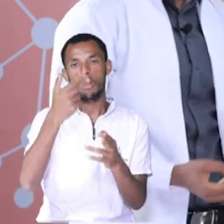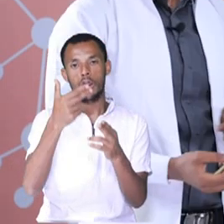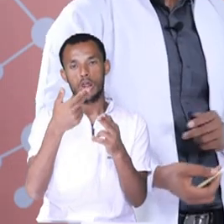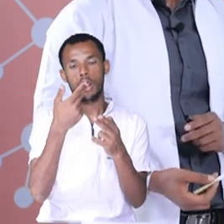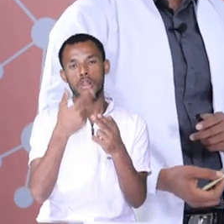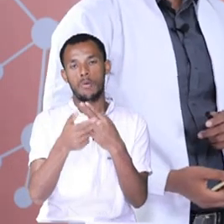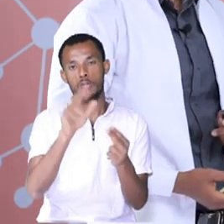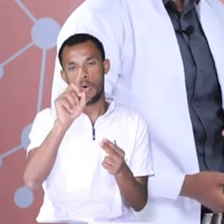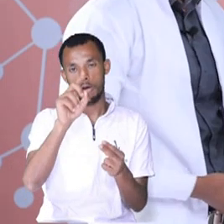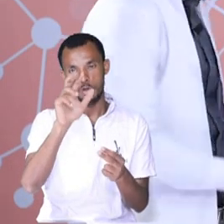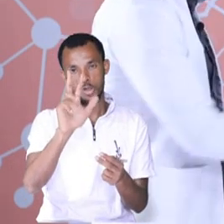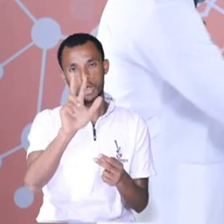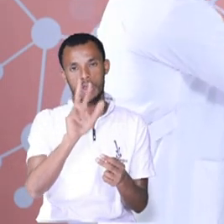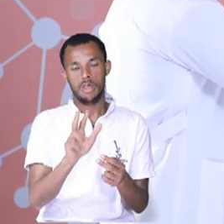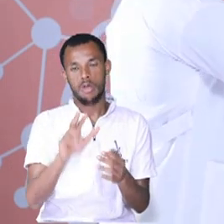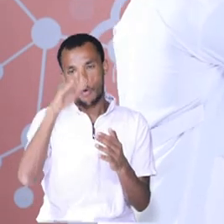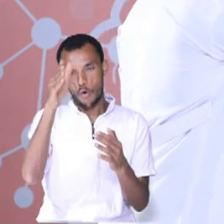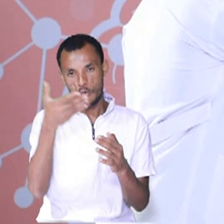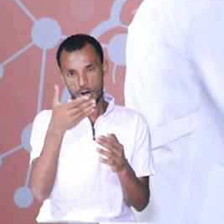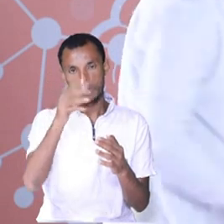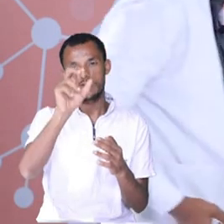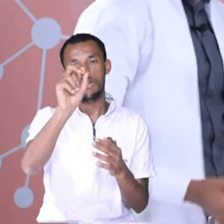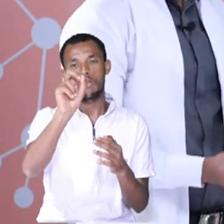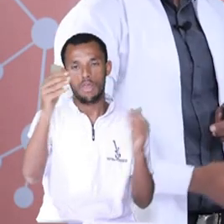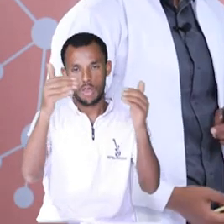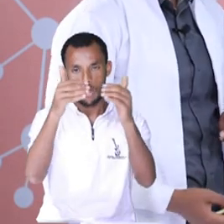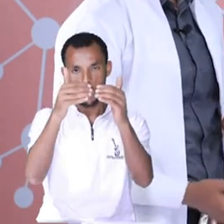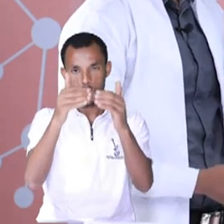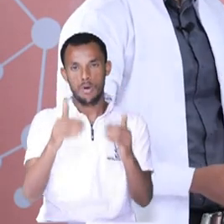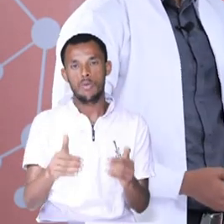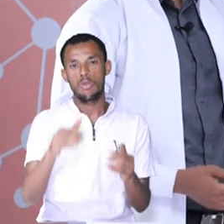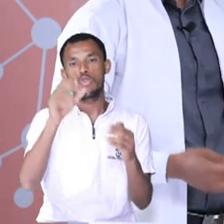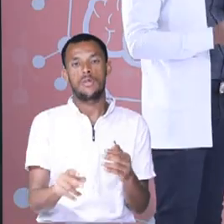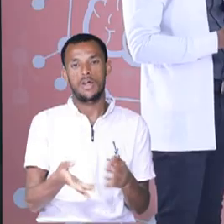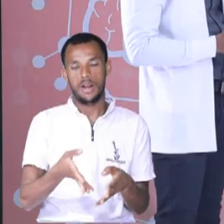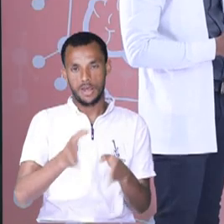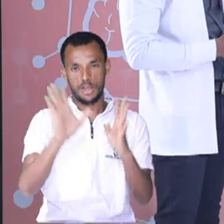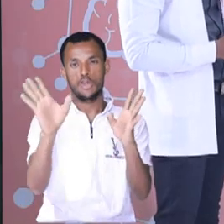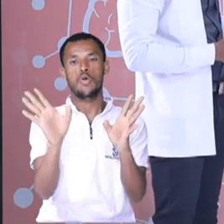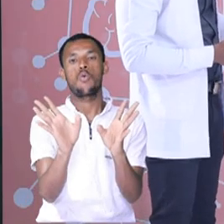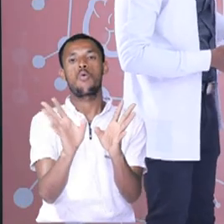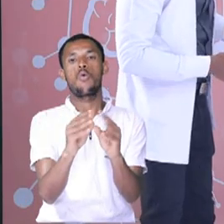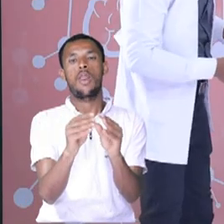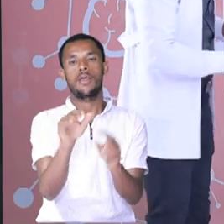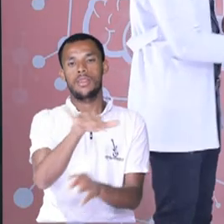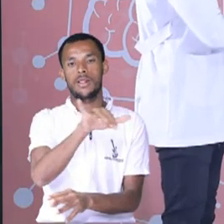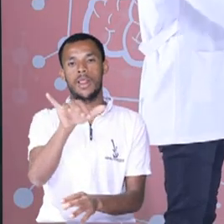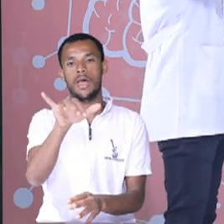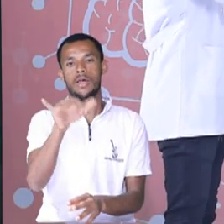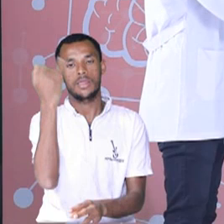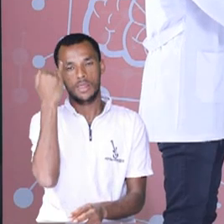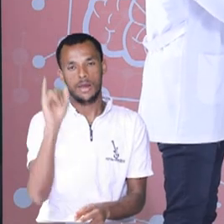times 1, 3, over 30 is equal to 12. Let's collect the like terms. In the case